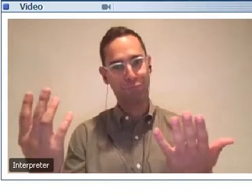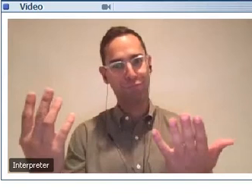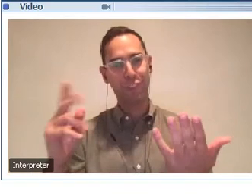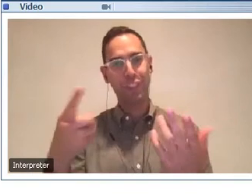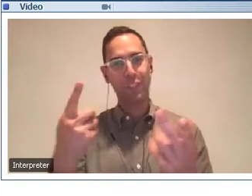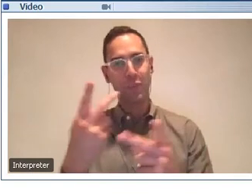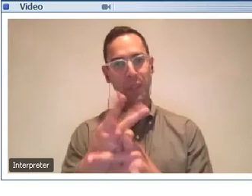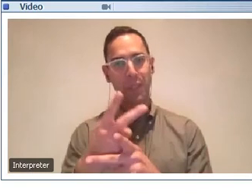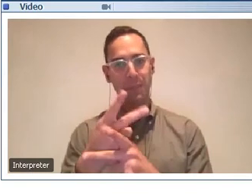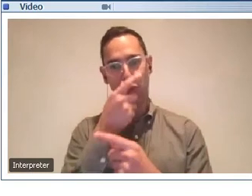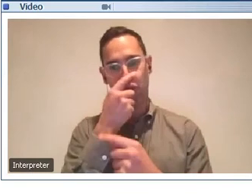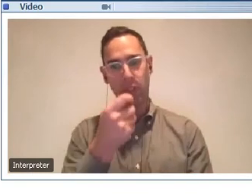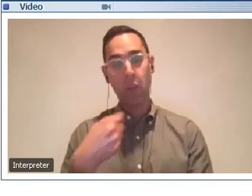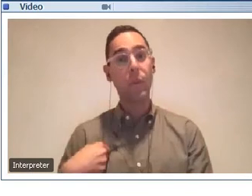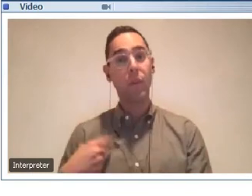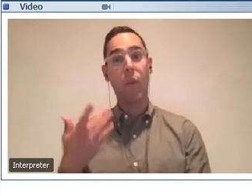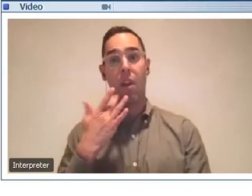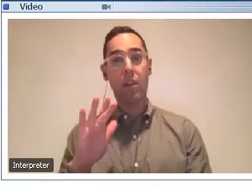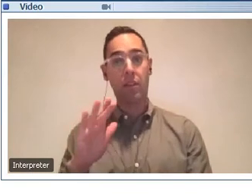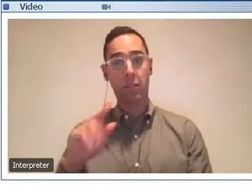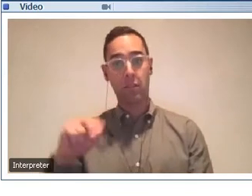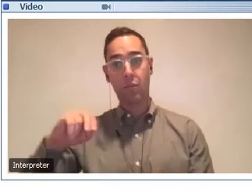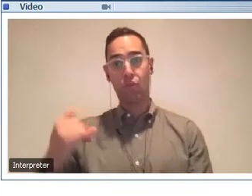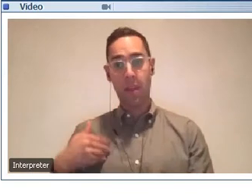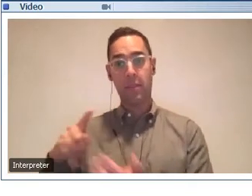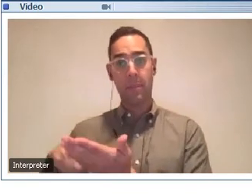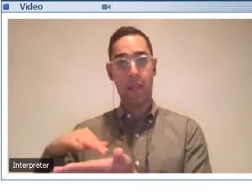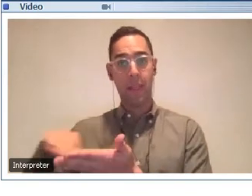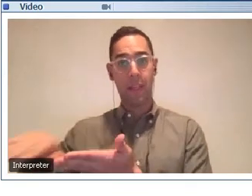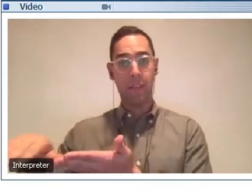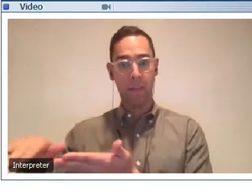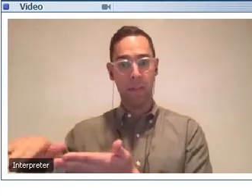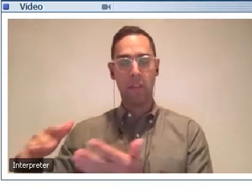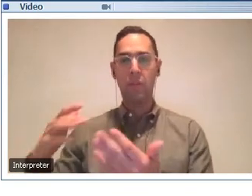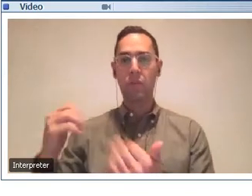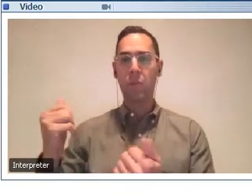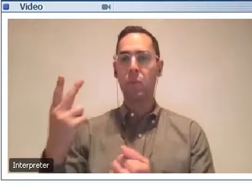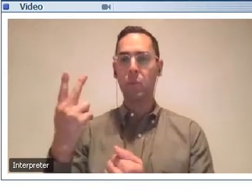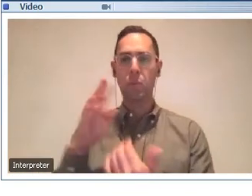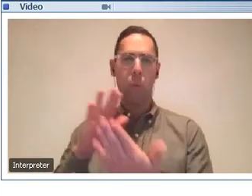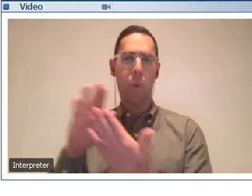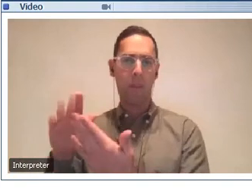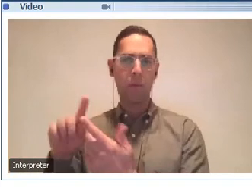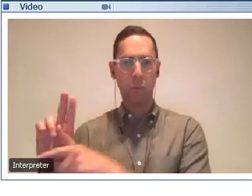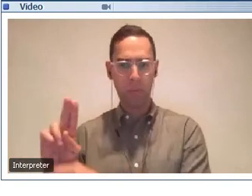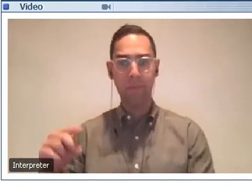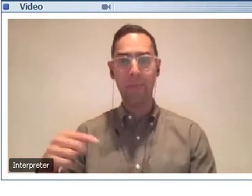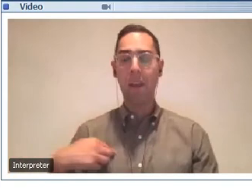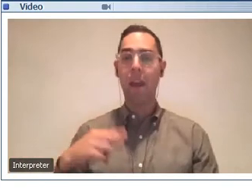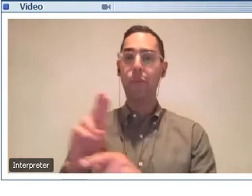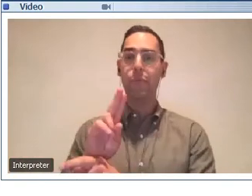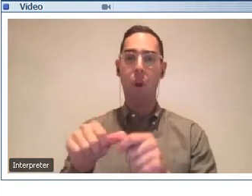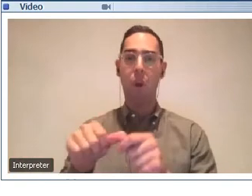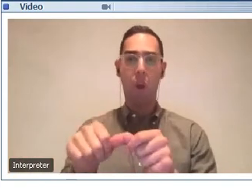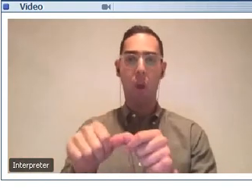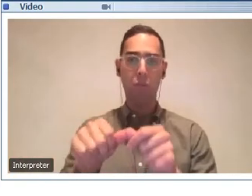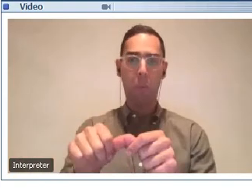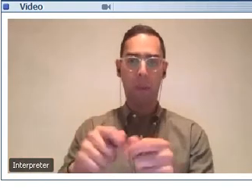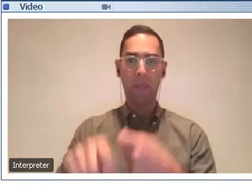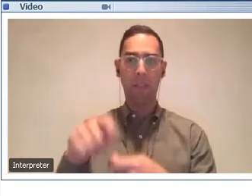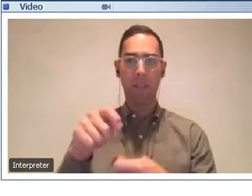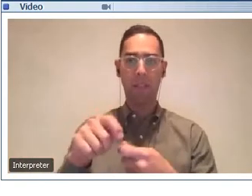Jersey had paid leave. We had 2 different ways to do this. I took ongoing leave for her transplant, which